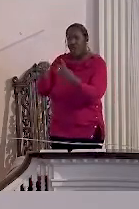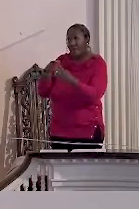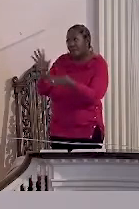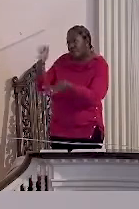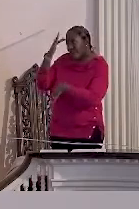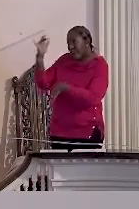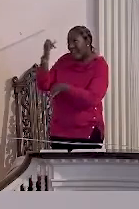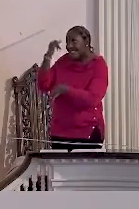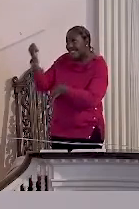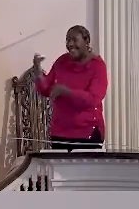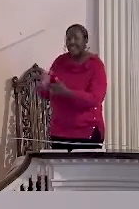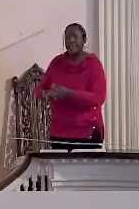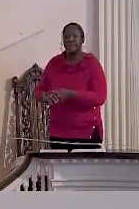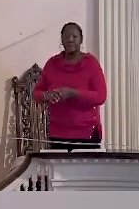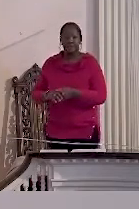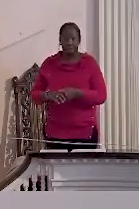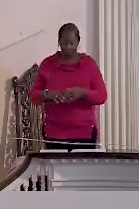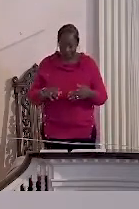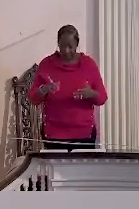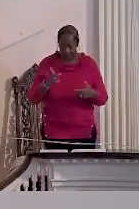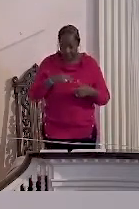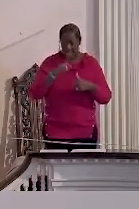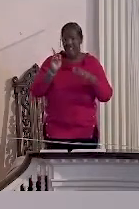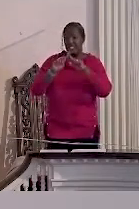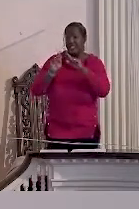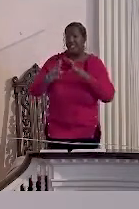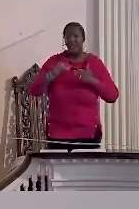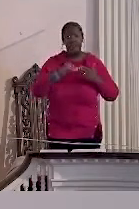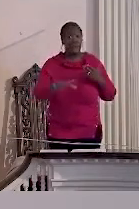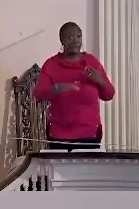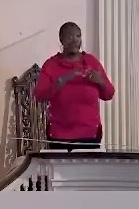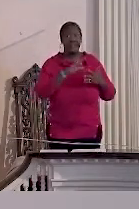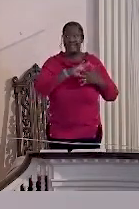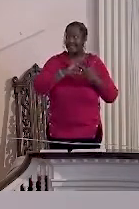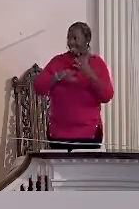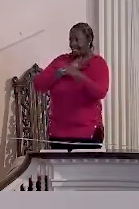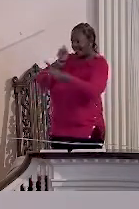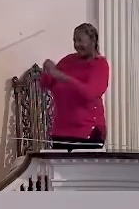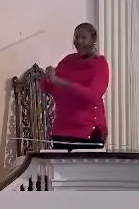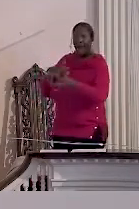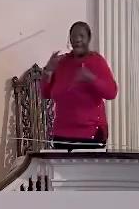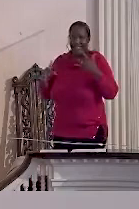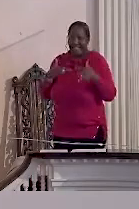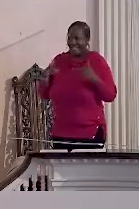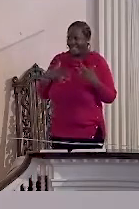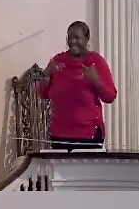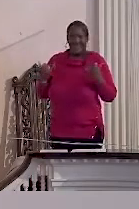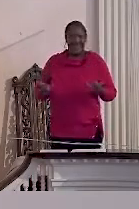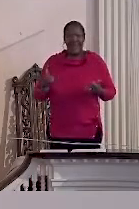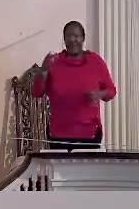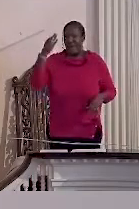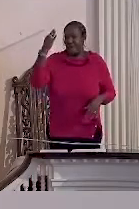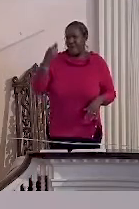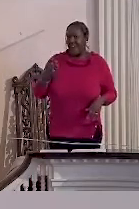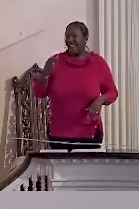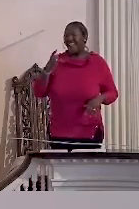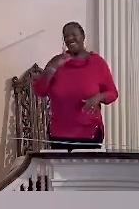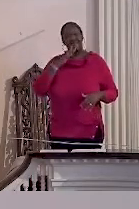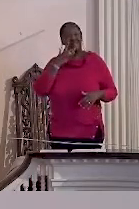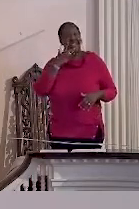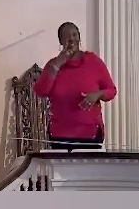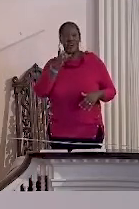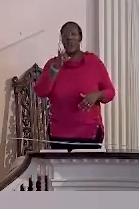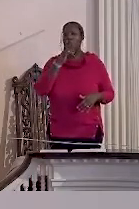Sunya Parikh and Eddie Cruz and Omari Jackson were also excited because it was Friday, their favorite lunch day,